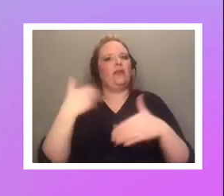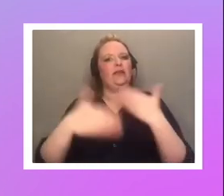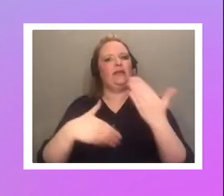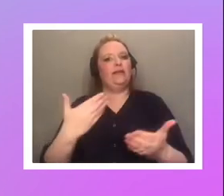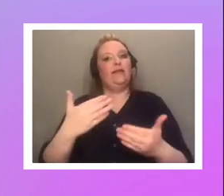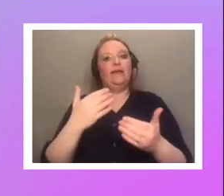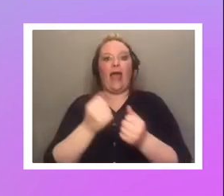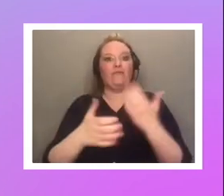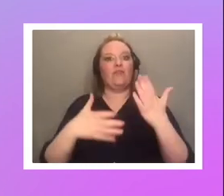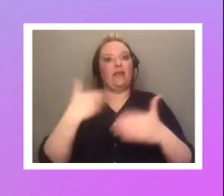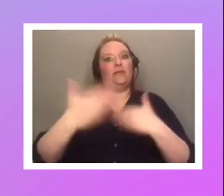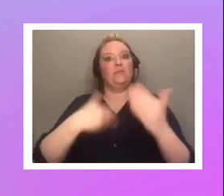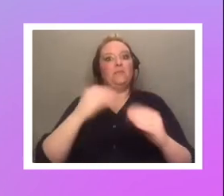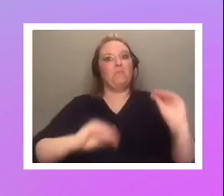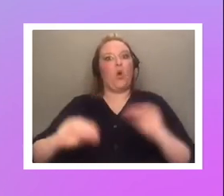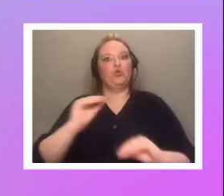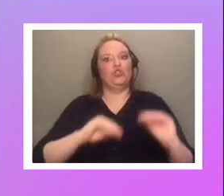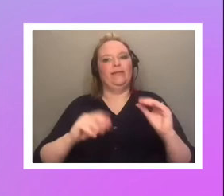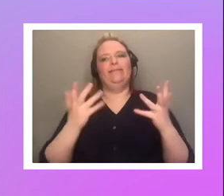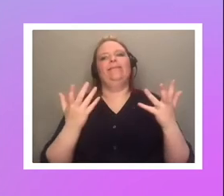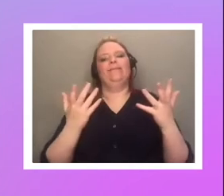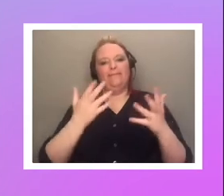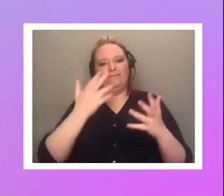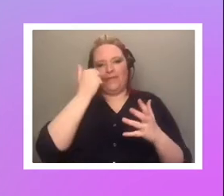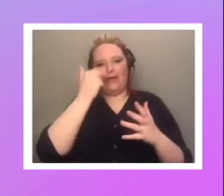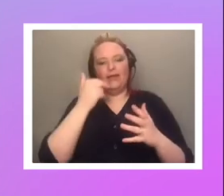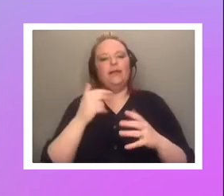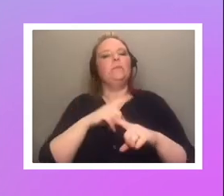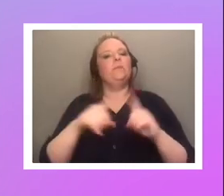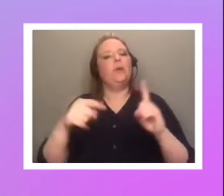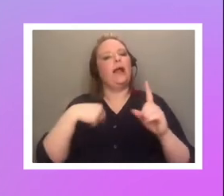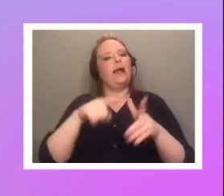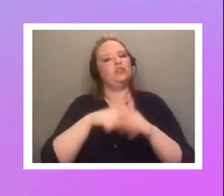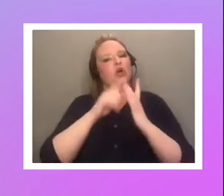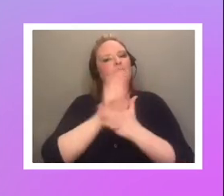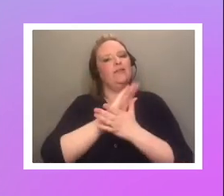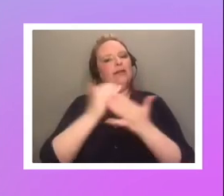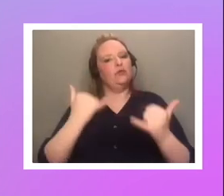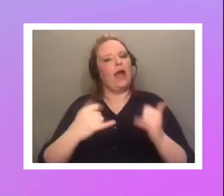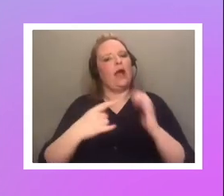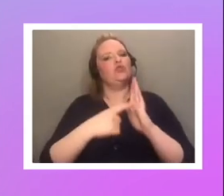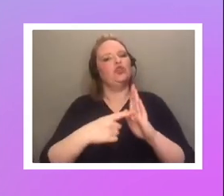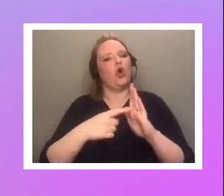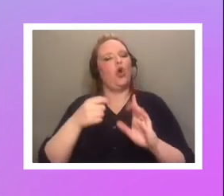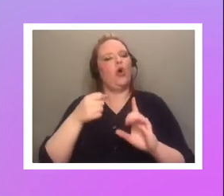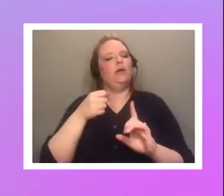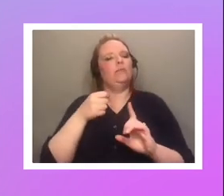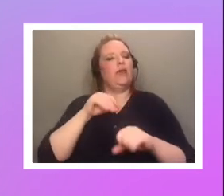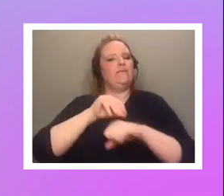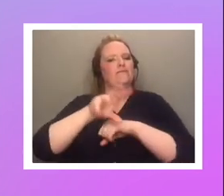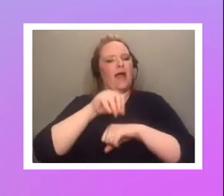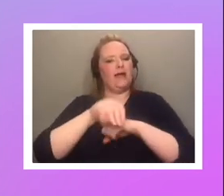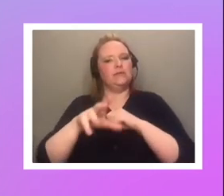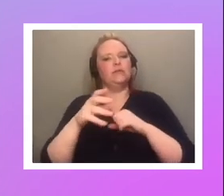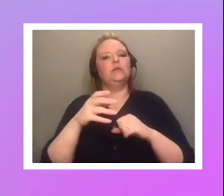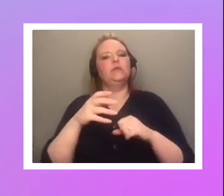right? So I'm going to start my video now to show you the effect. So as we move from the home screen to this